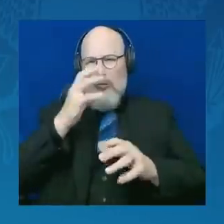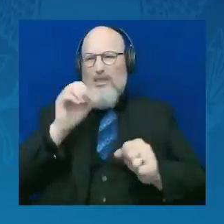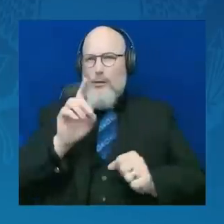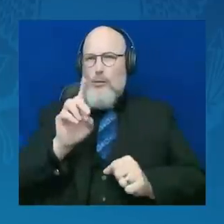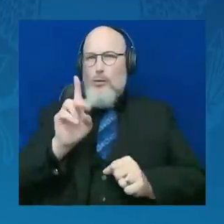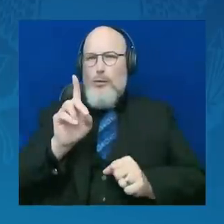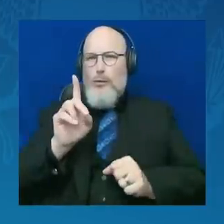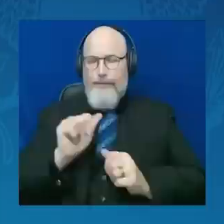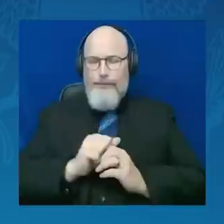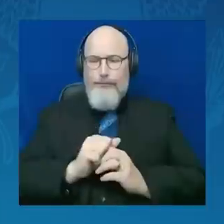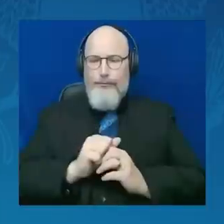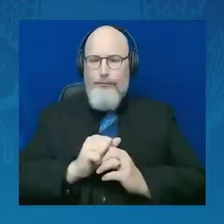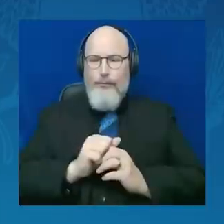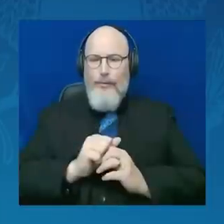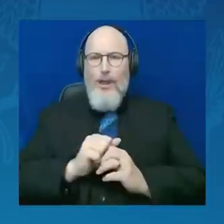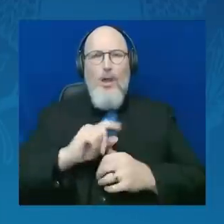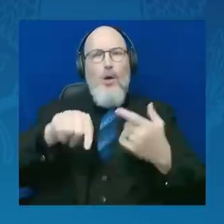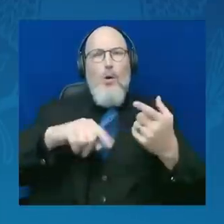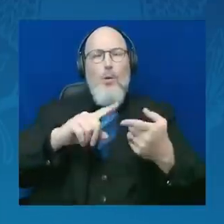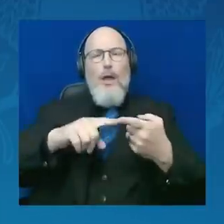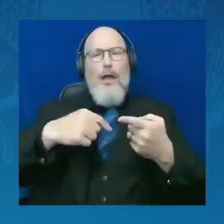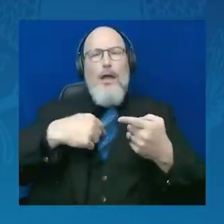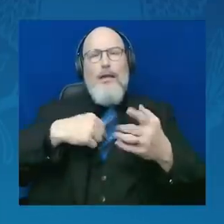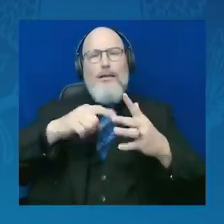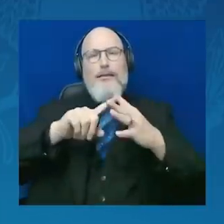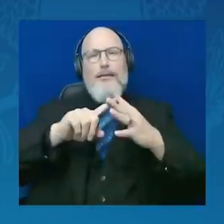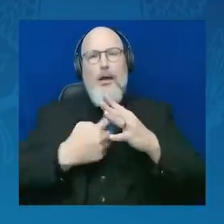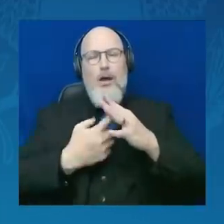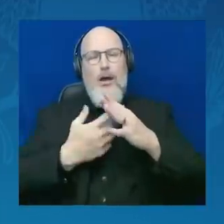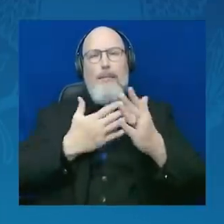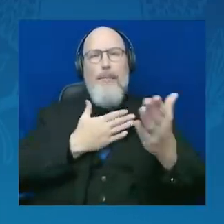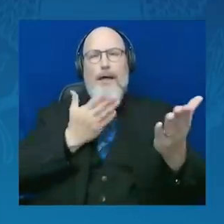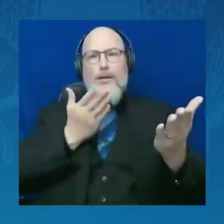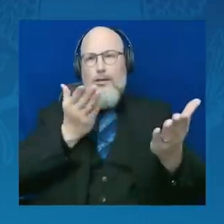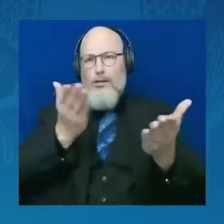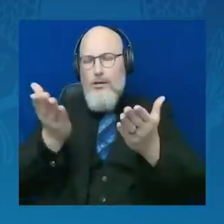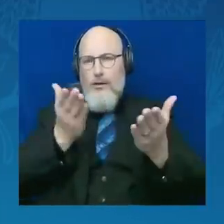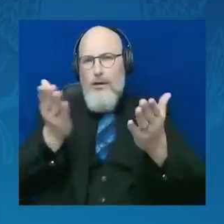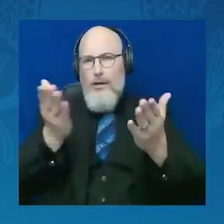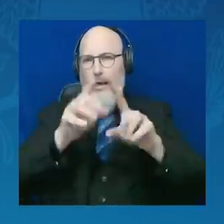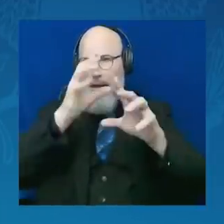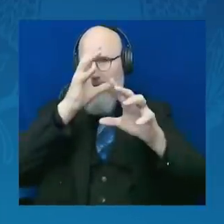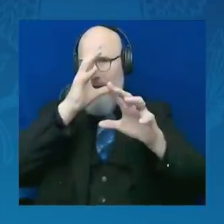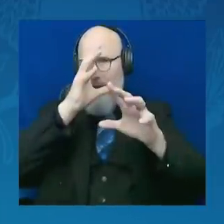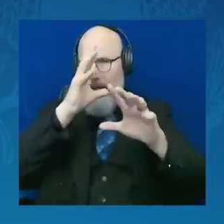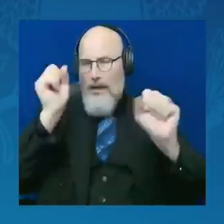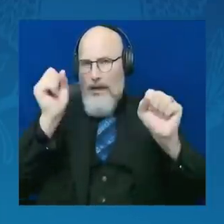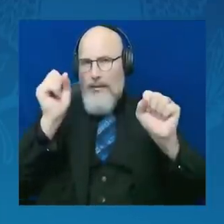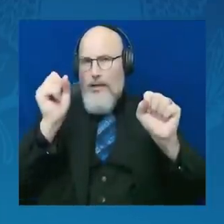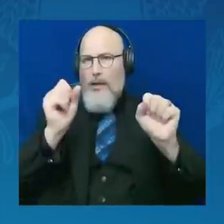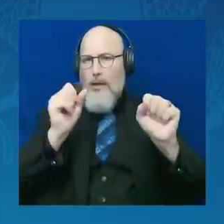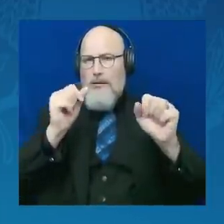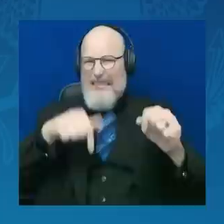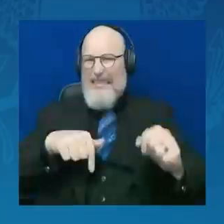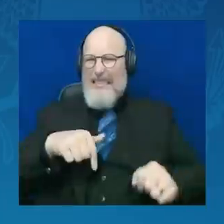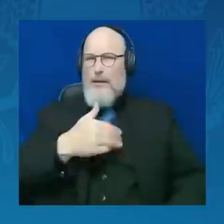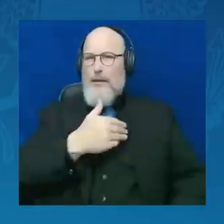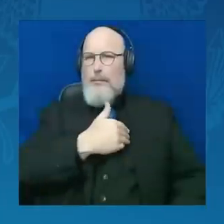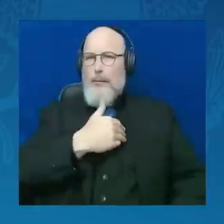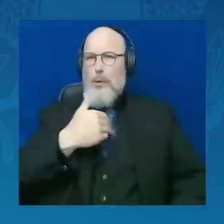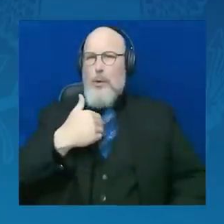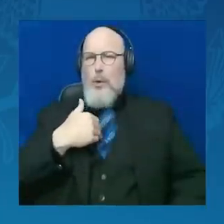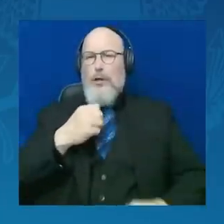I started my service as President of the Republic of Poland in